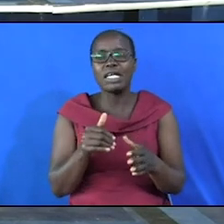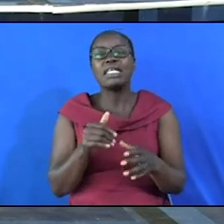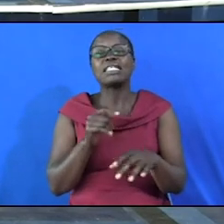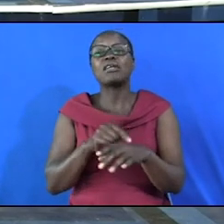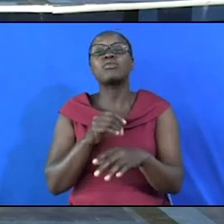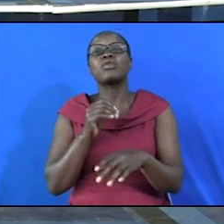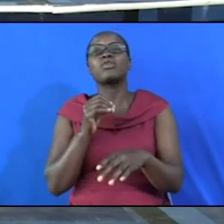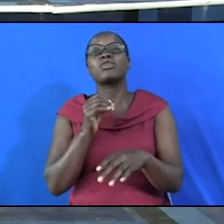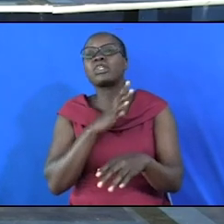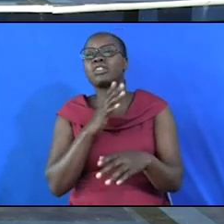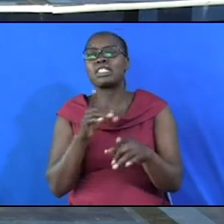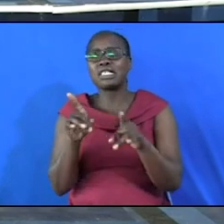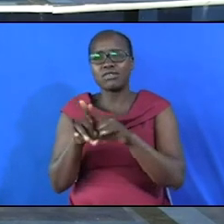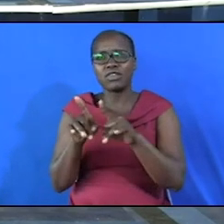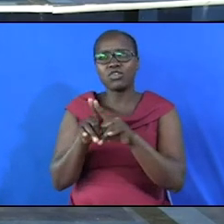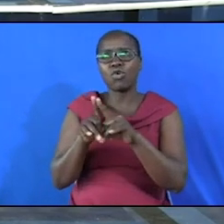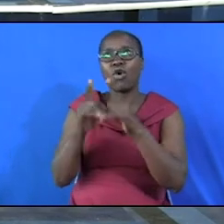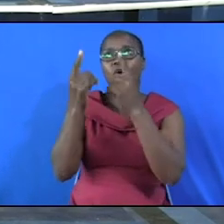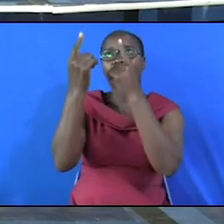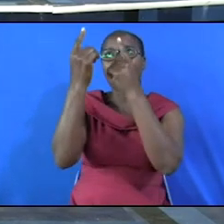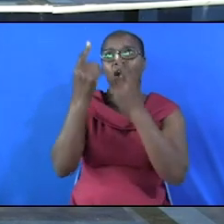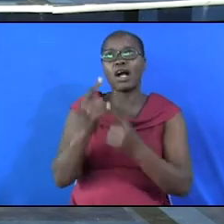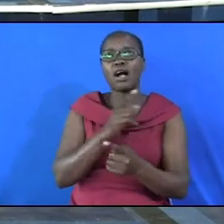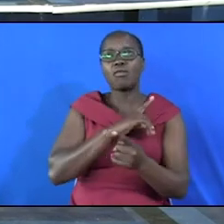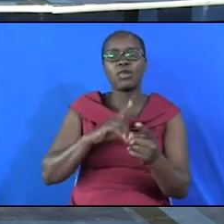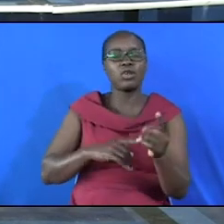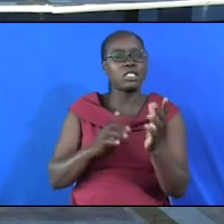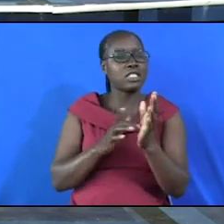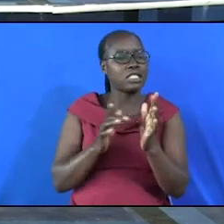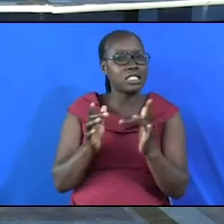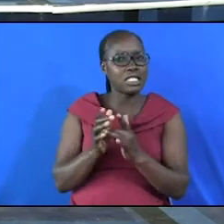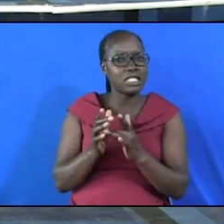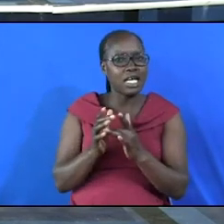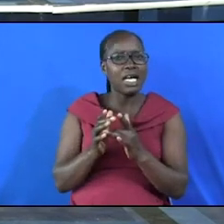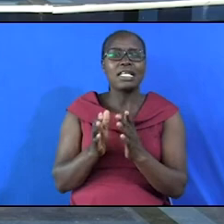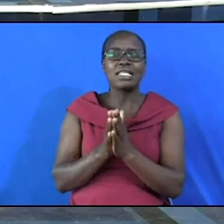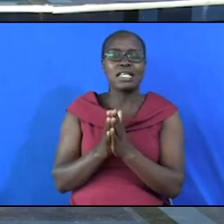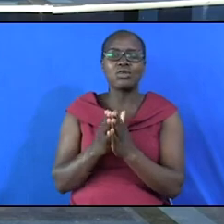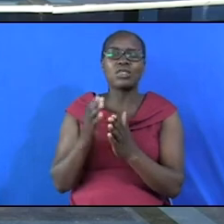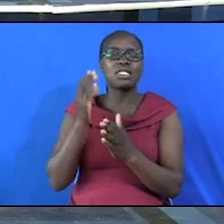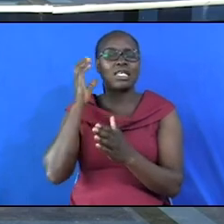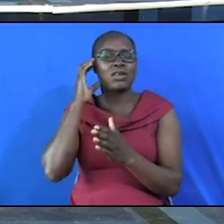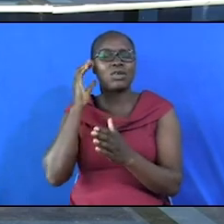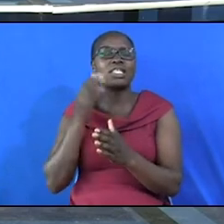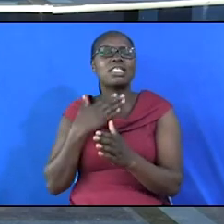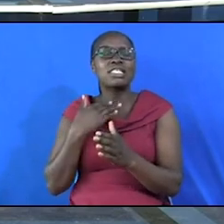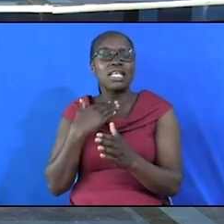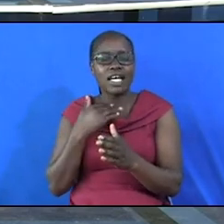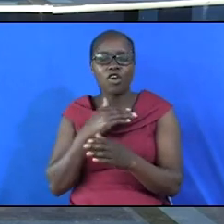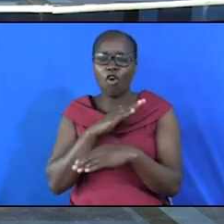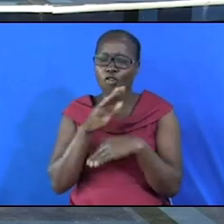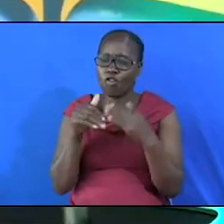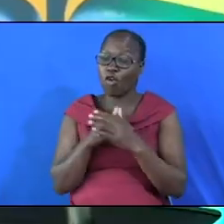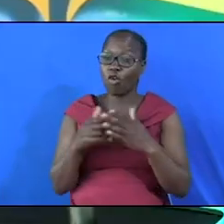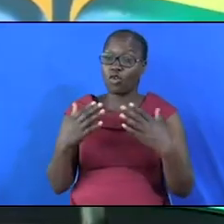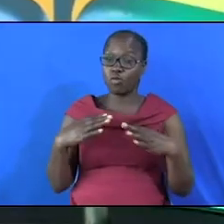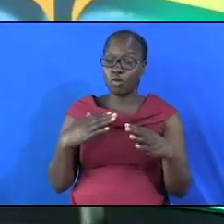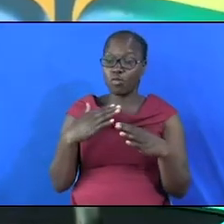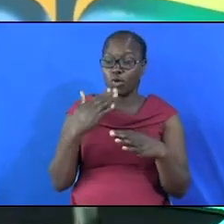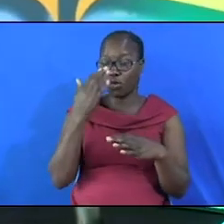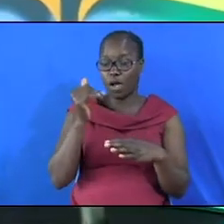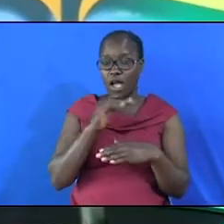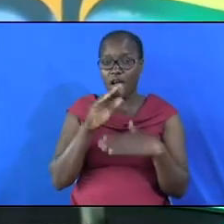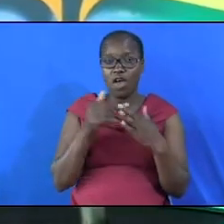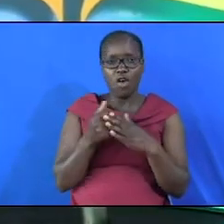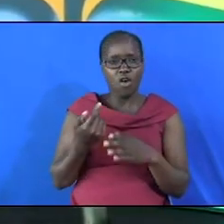shouting and saying, even so, come, Lord Jesus, that one was echoing the desire of everyone here. Because all of